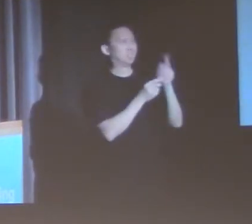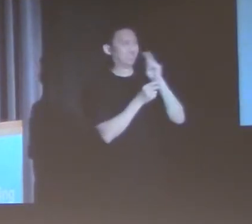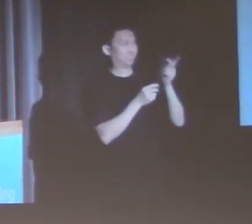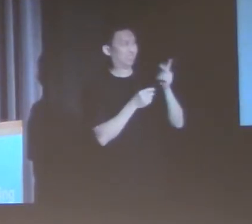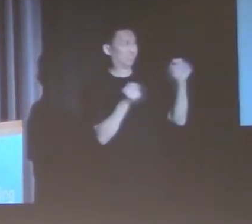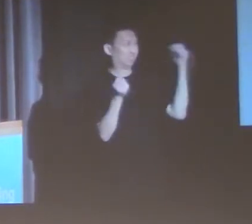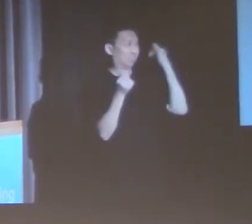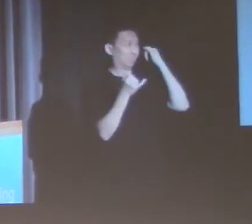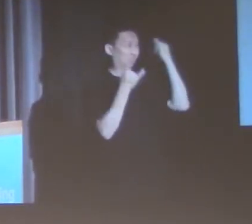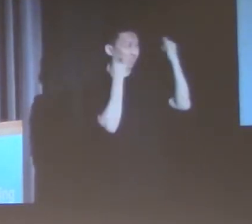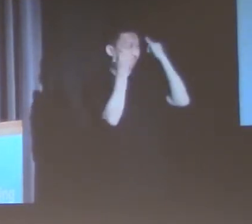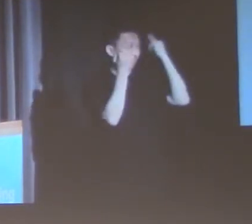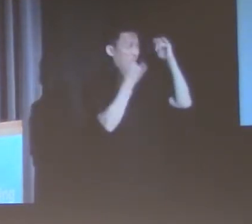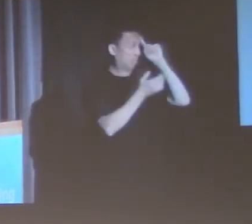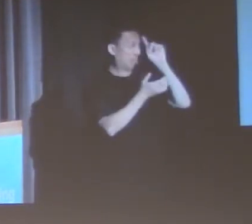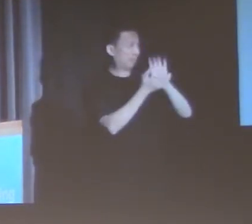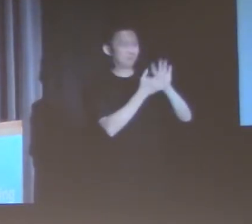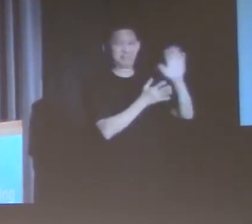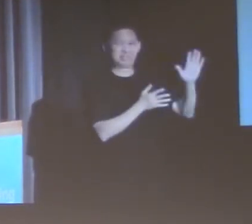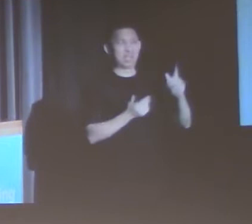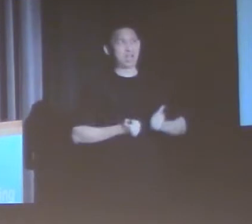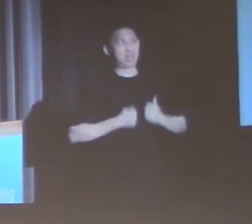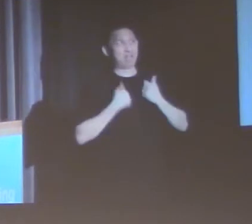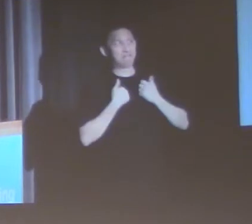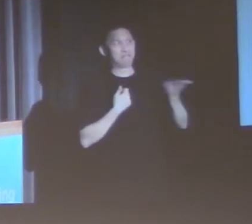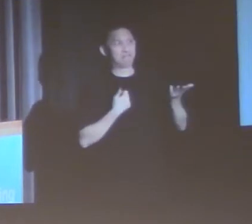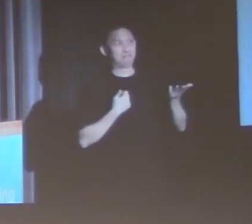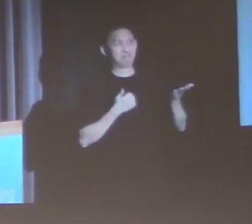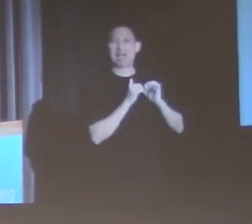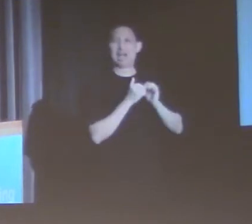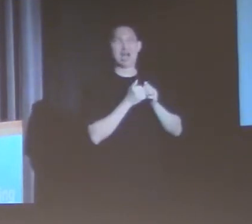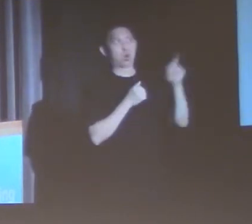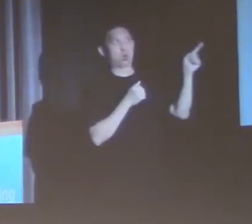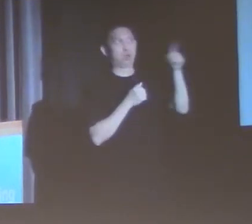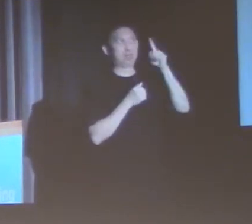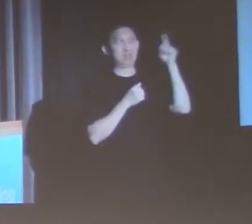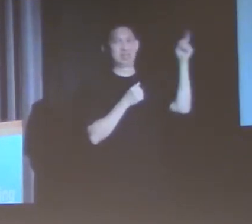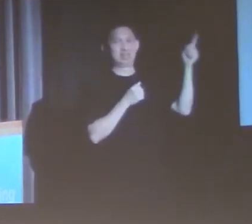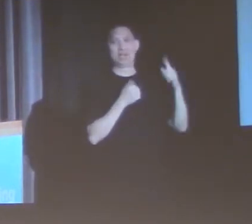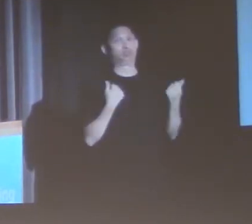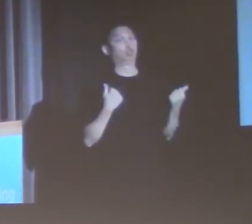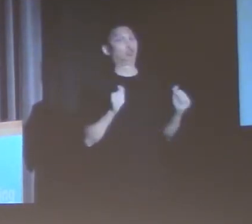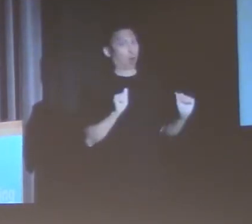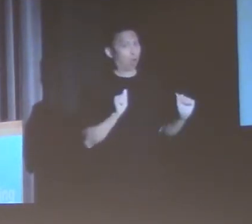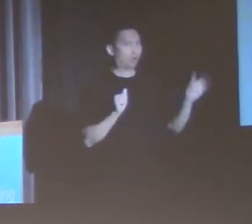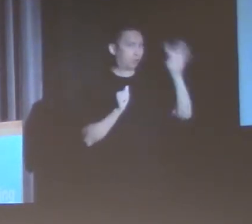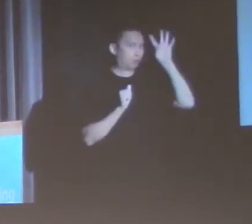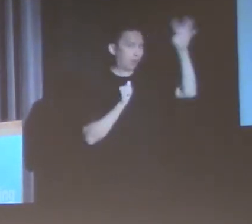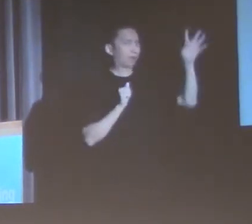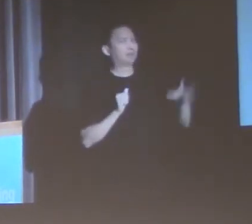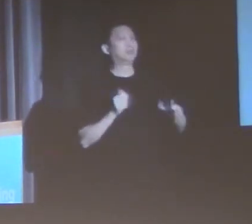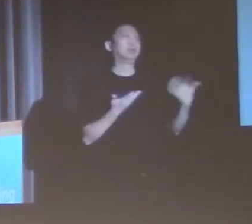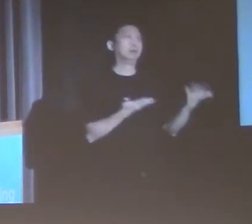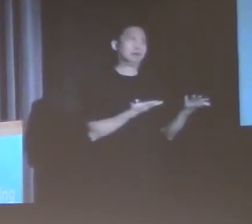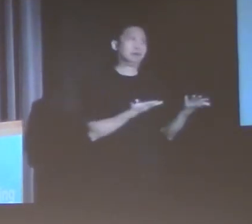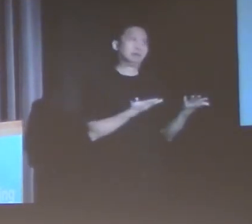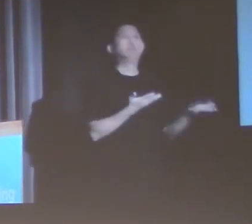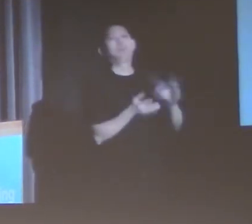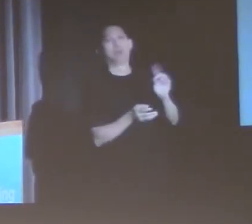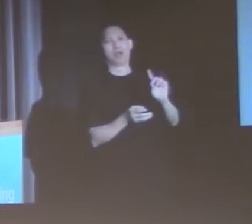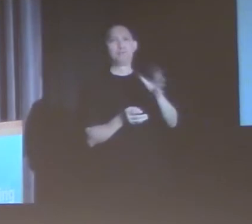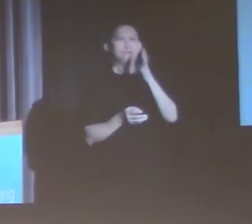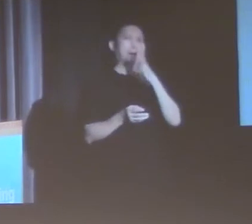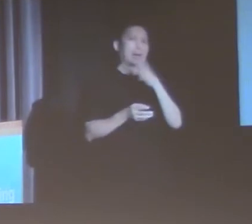and their way of trying to create a democratic, feminist, ecologist society in